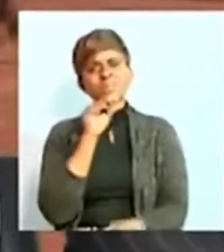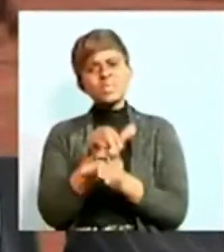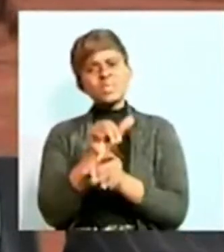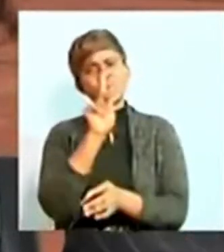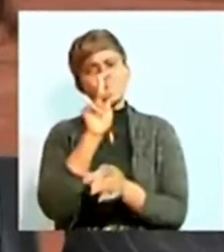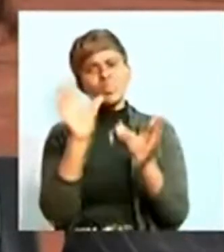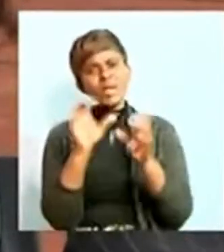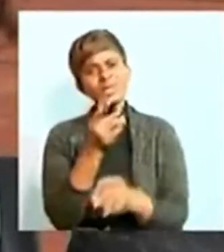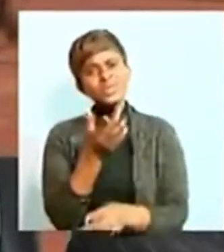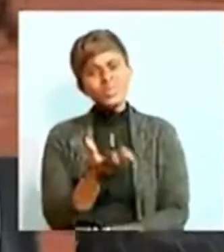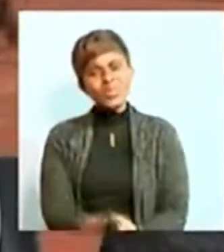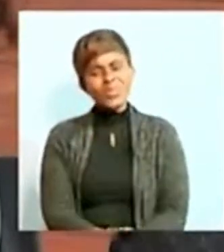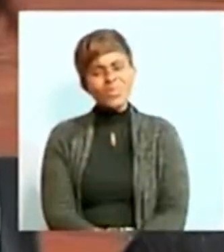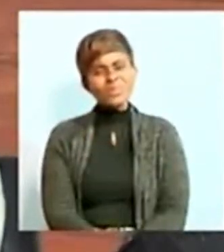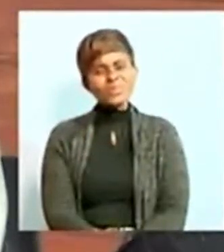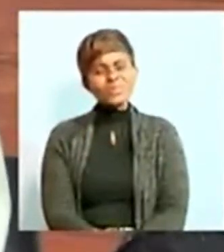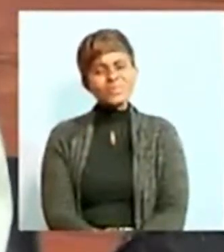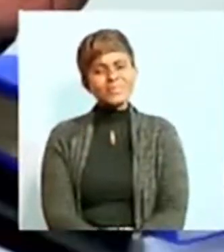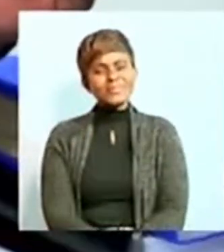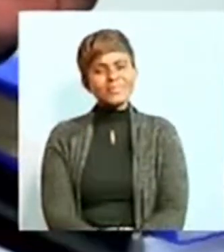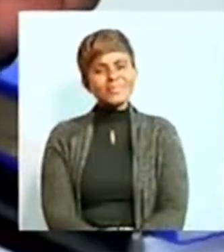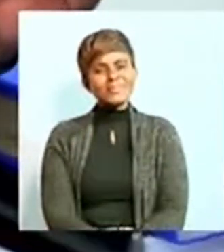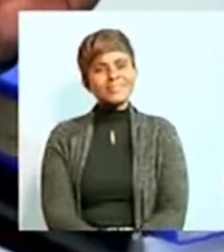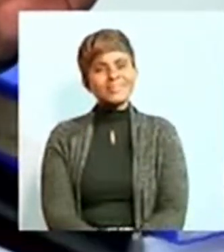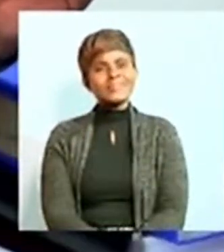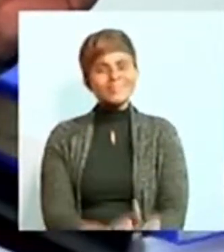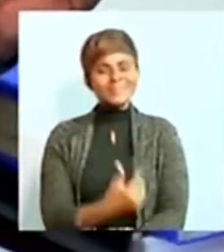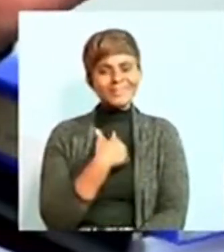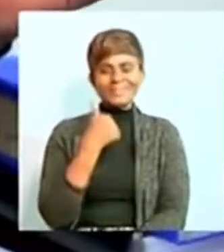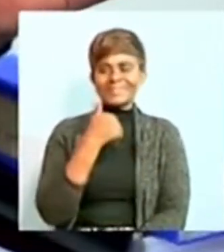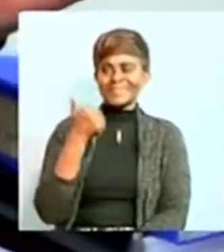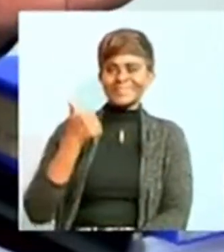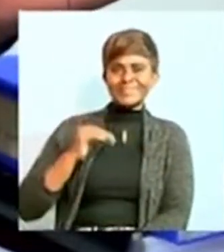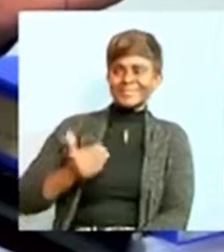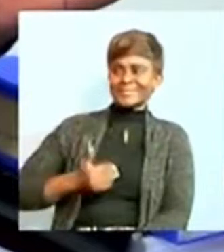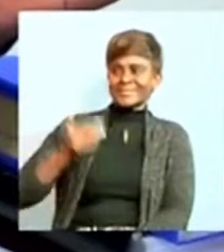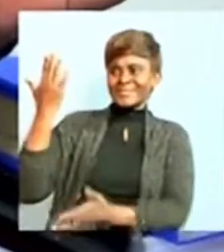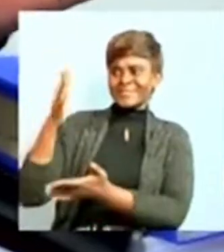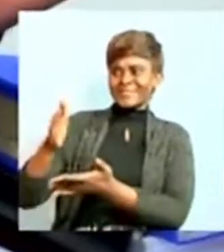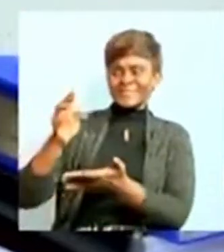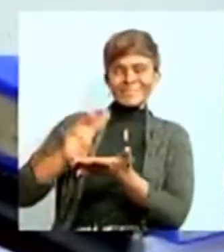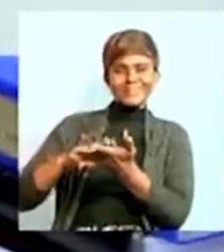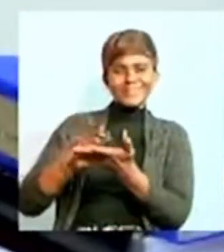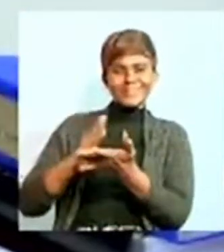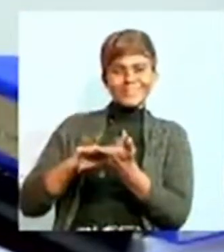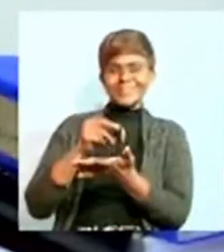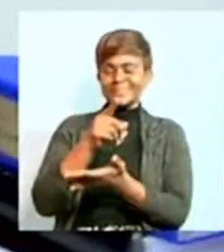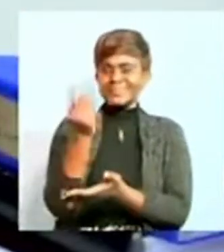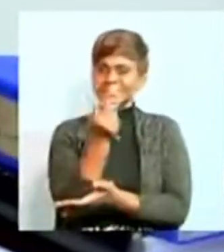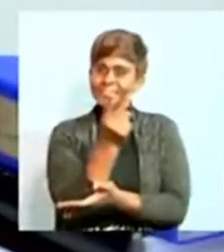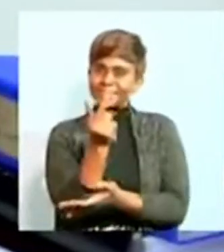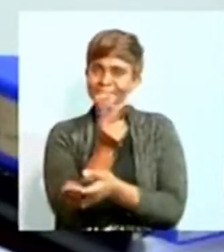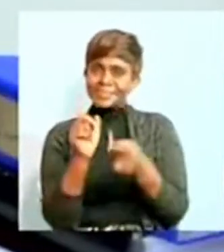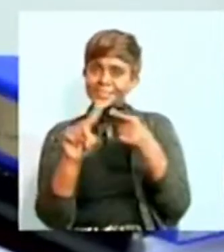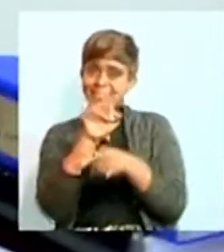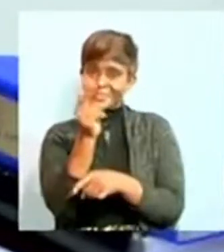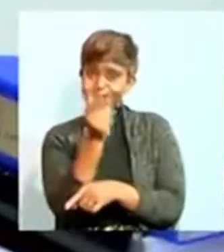Council. No, but we have another female from the permanent witness side, so we are two today.